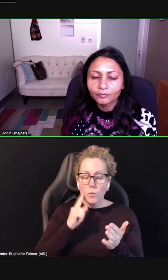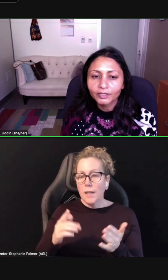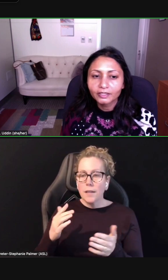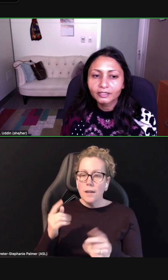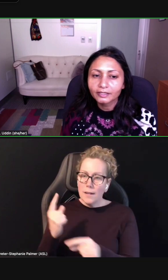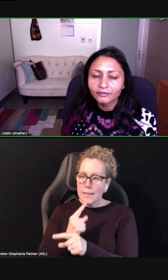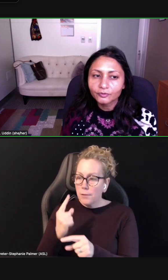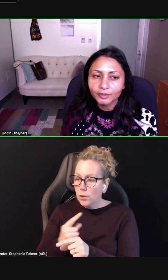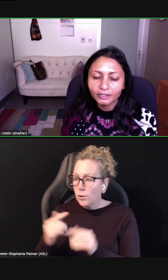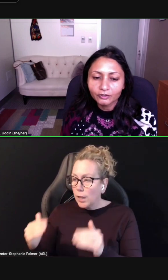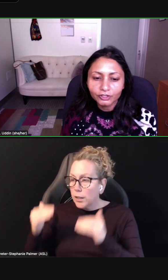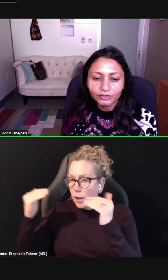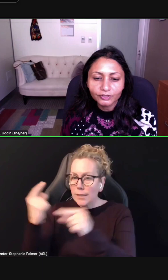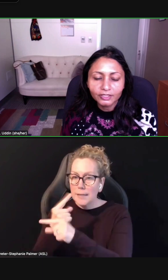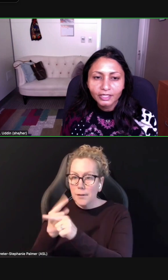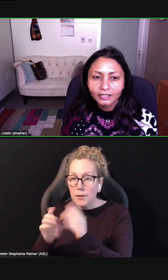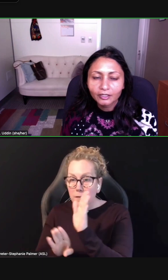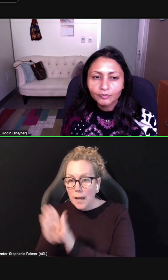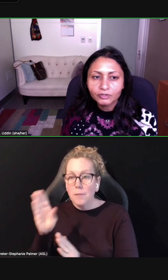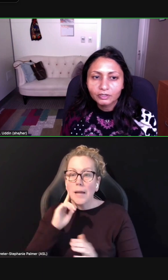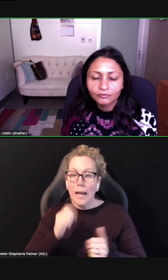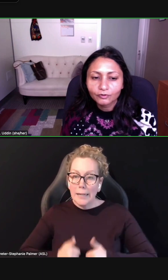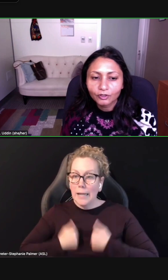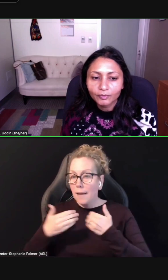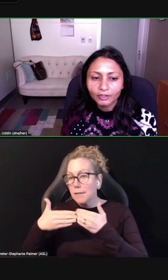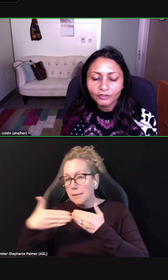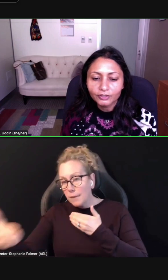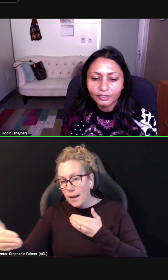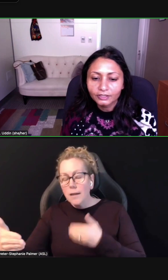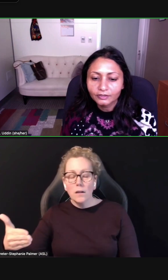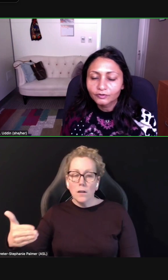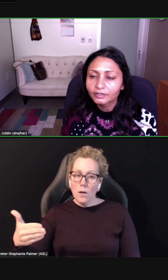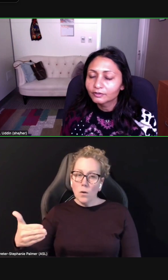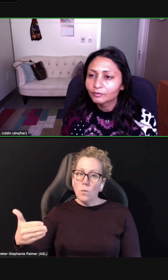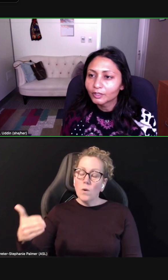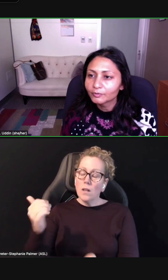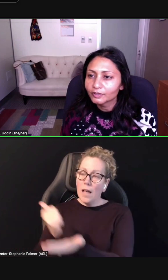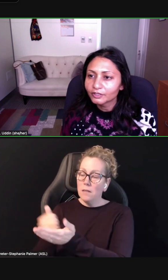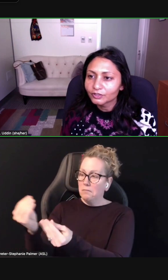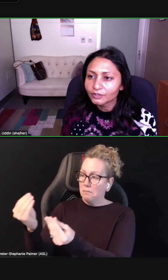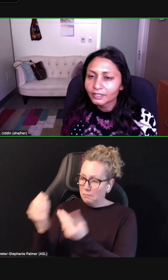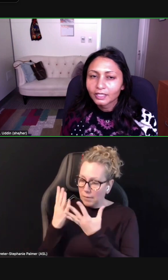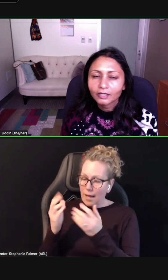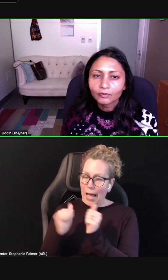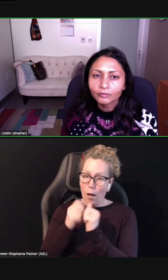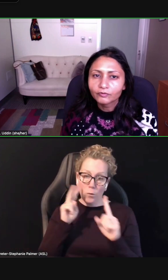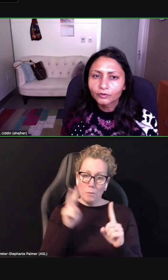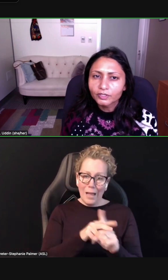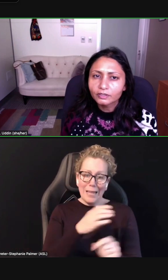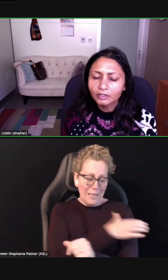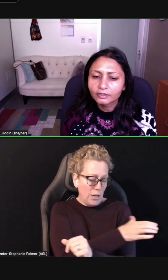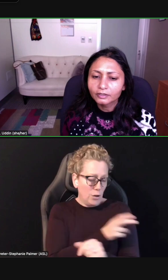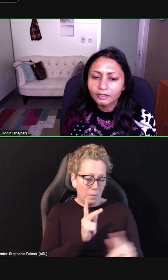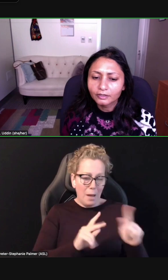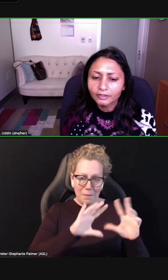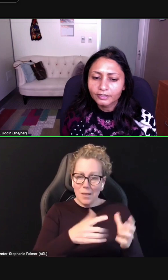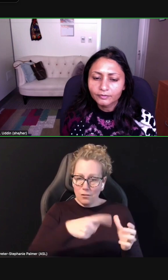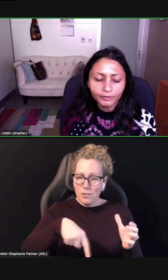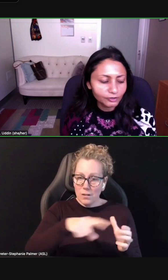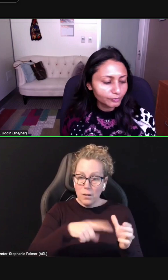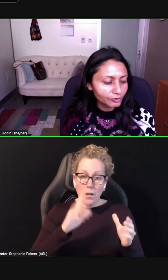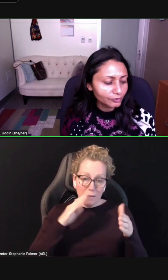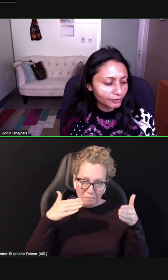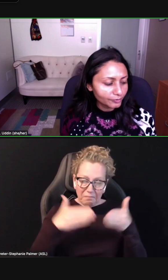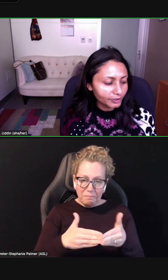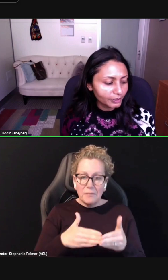typical development and in lifespan trajectories helps inform our studies of clinical populations, where we focus a lot on